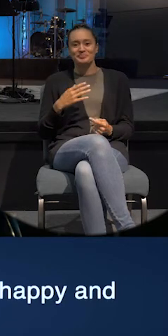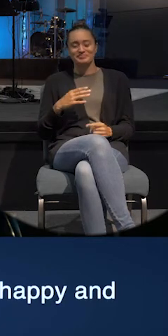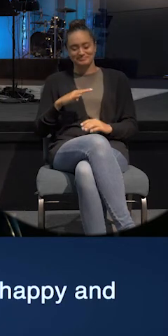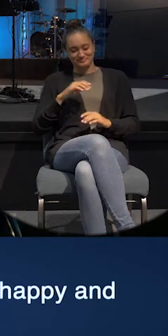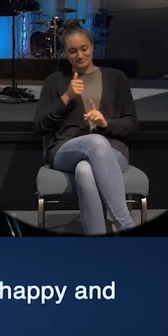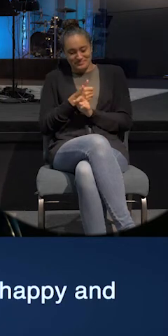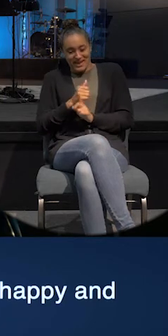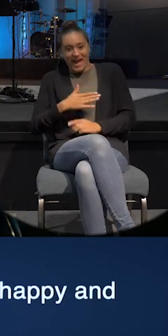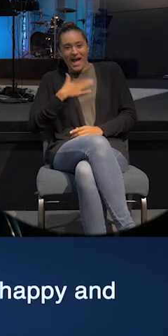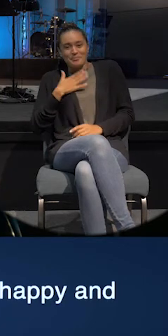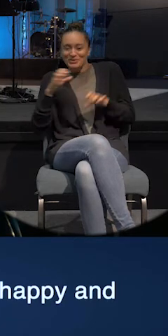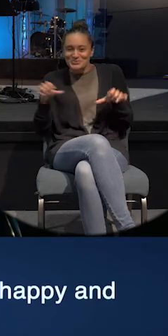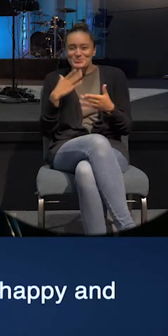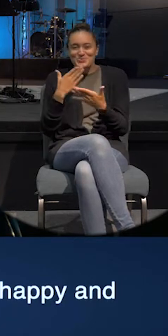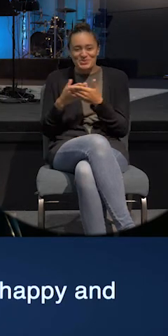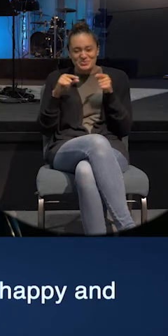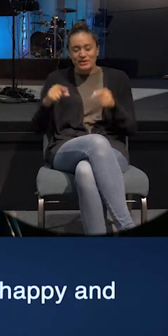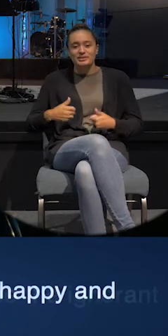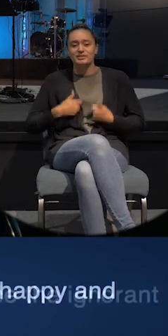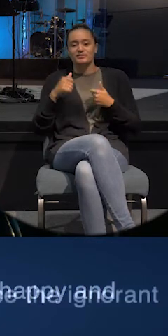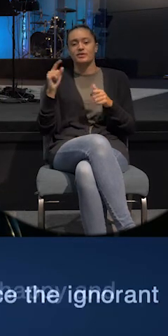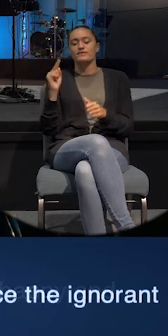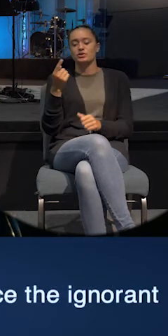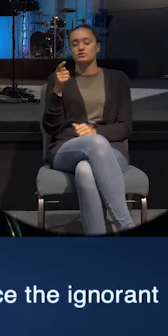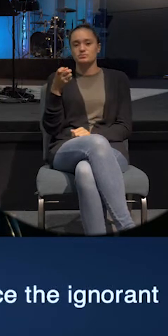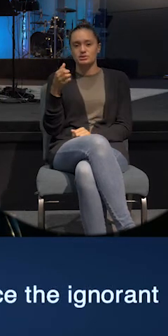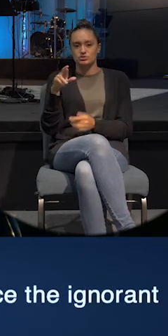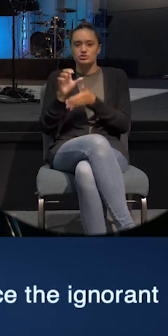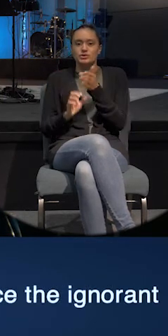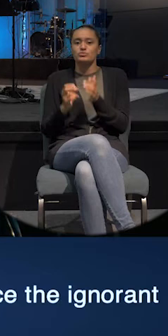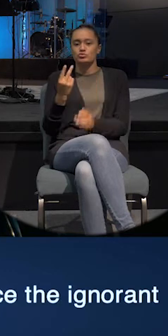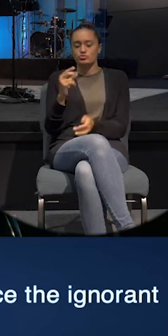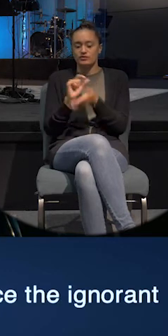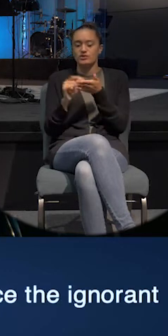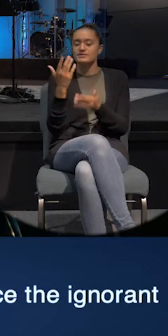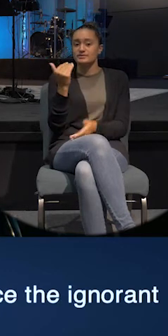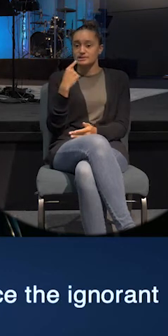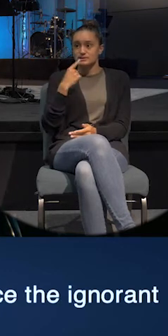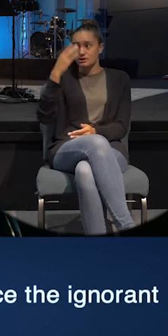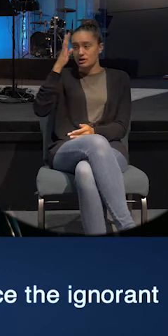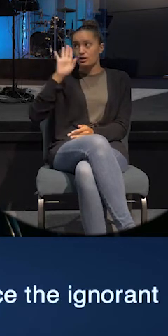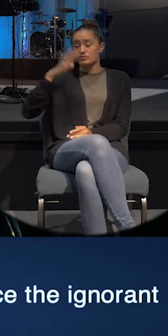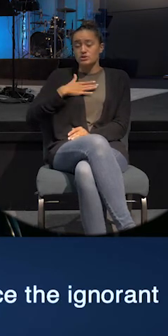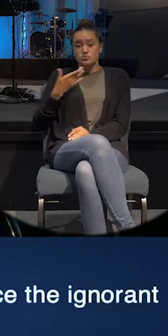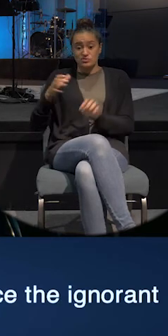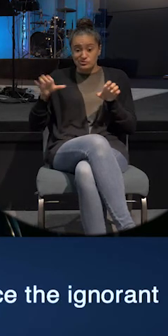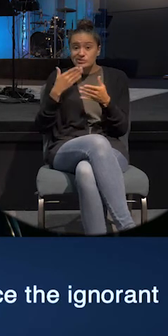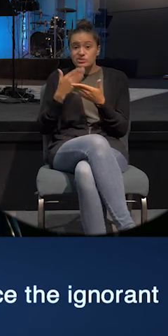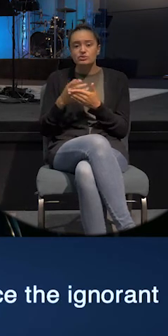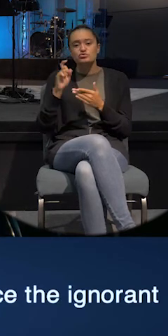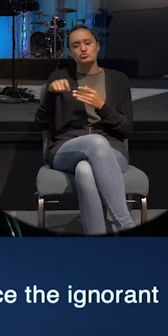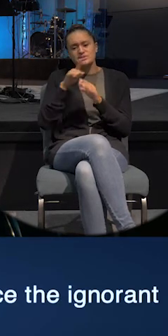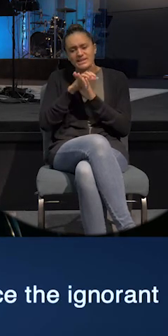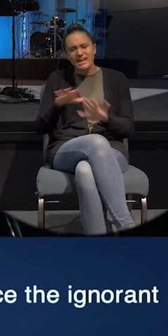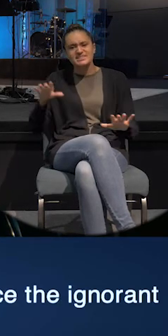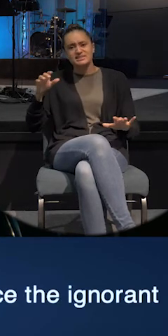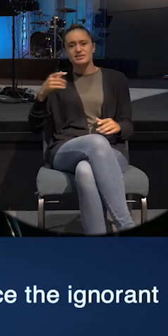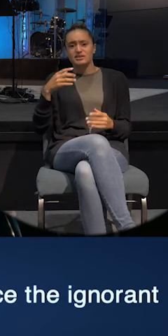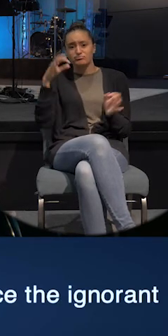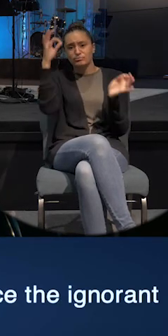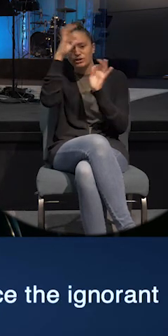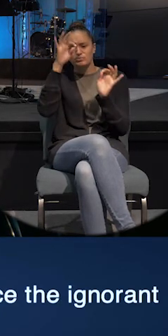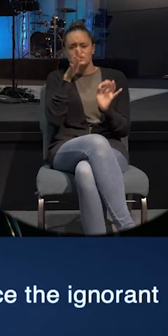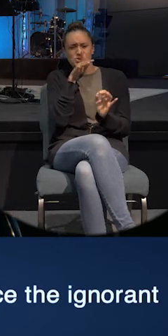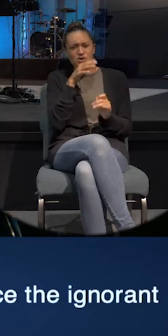they live. In 1 Peter 2:15, it says, it is God's will that by doing good, you should silence the ignorant talk of foolish